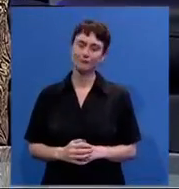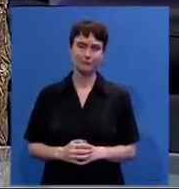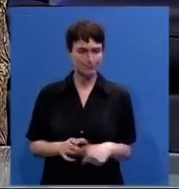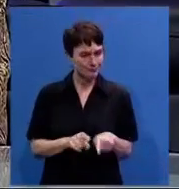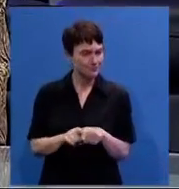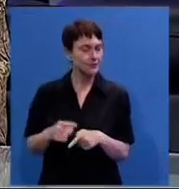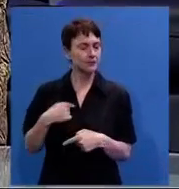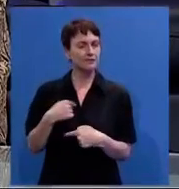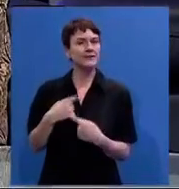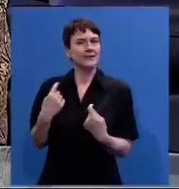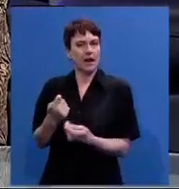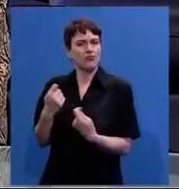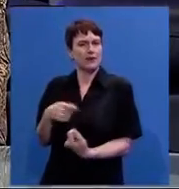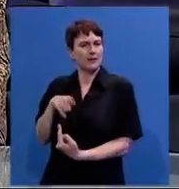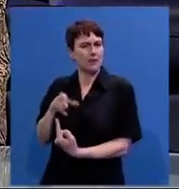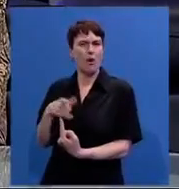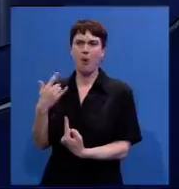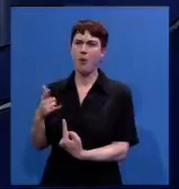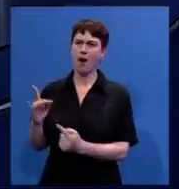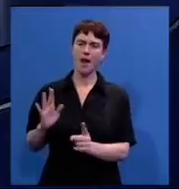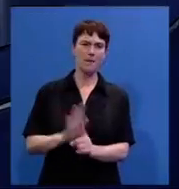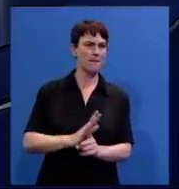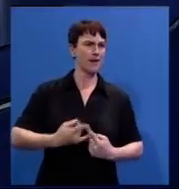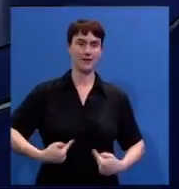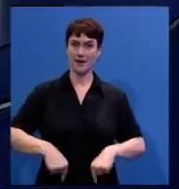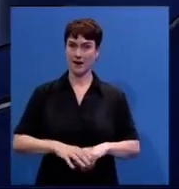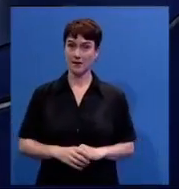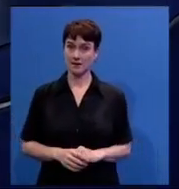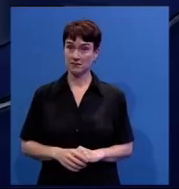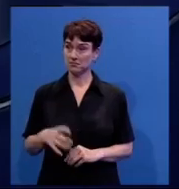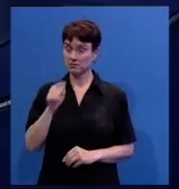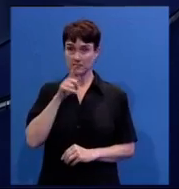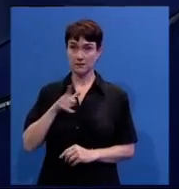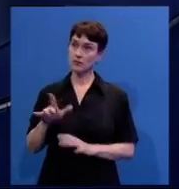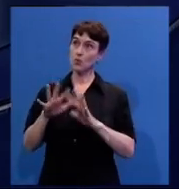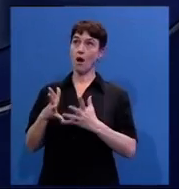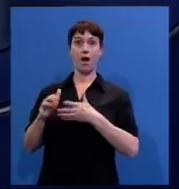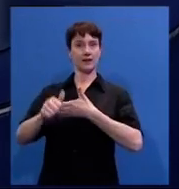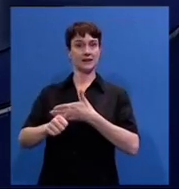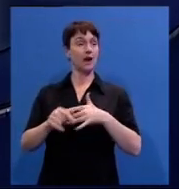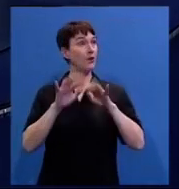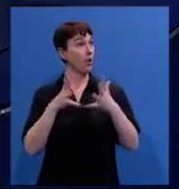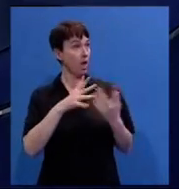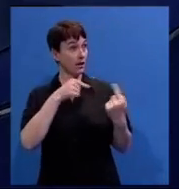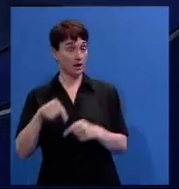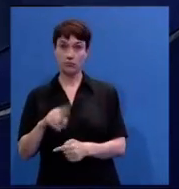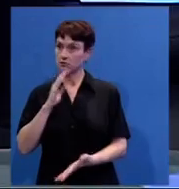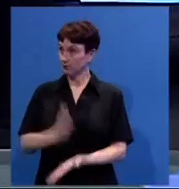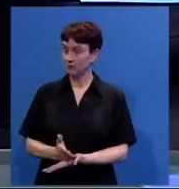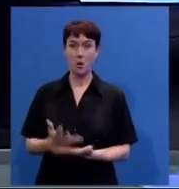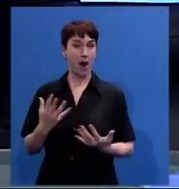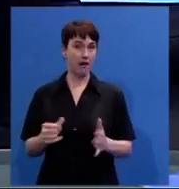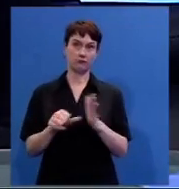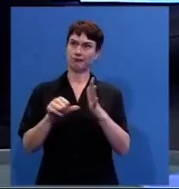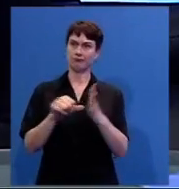the impact made by this great leader. And you talk about the world, and certainly he was a world leader, and you say the world is coming here. It certainly is. We've got